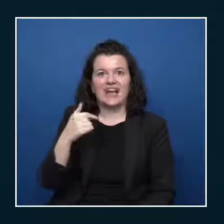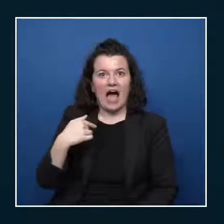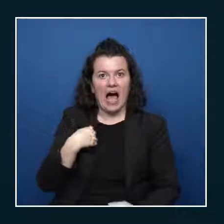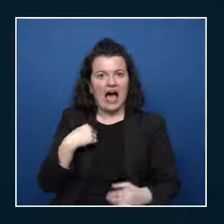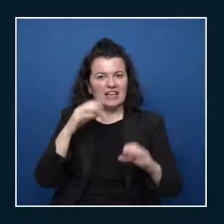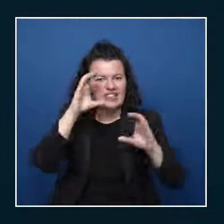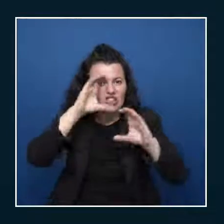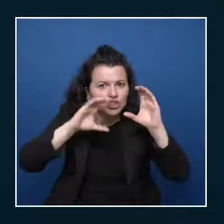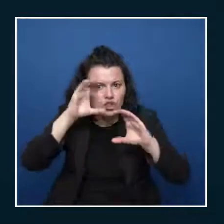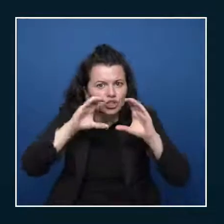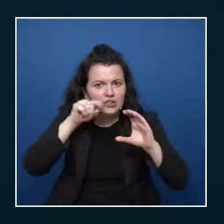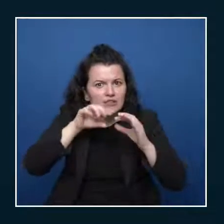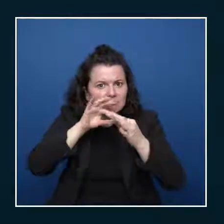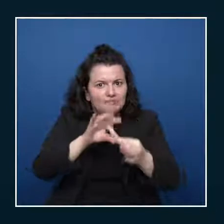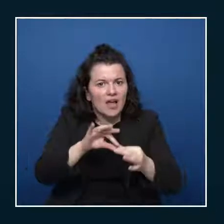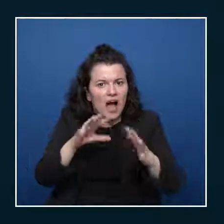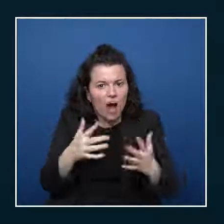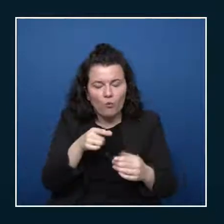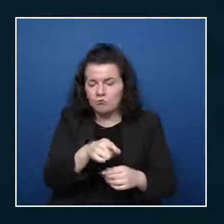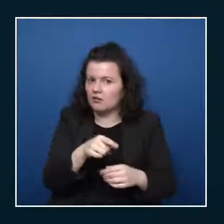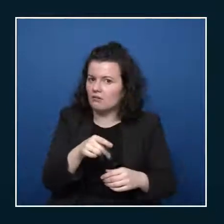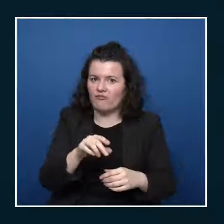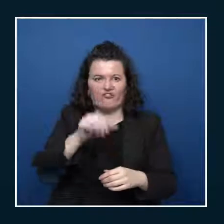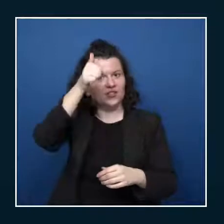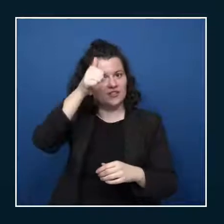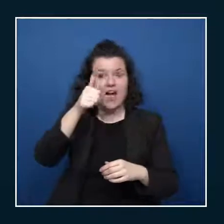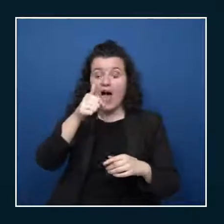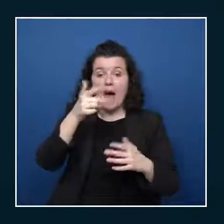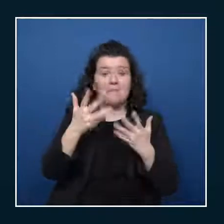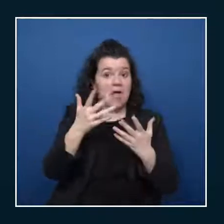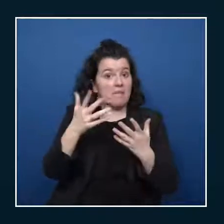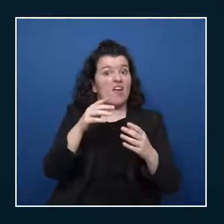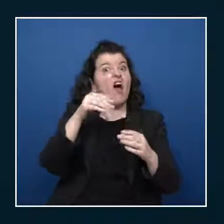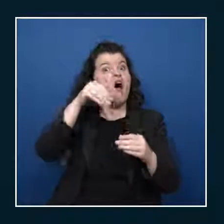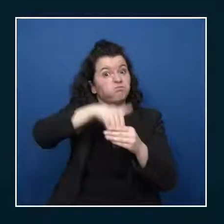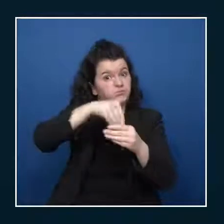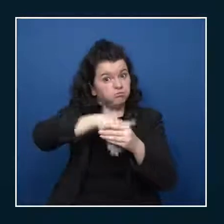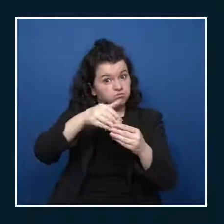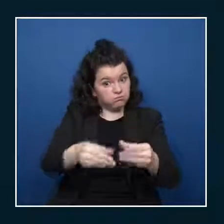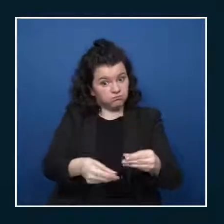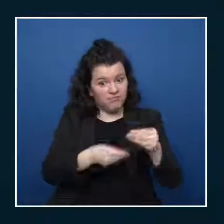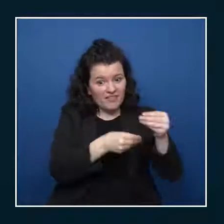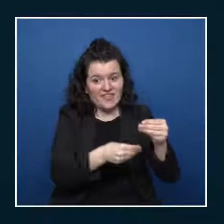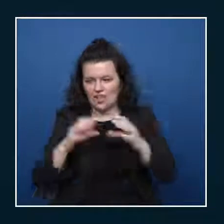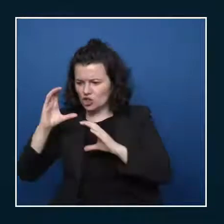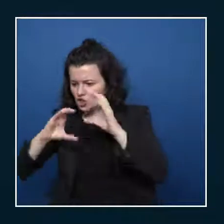up what did they say again at what point.